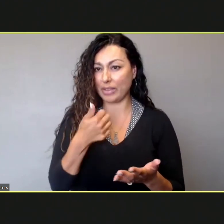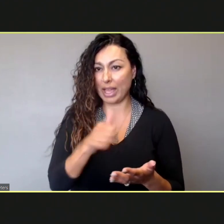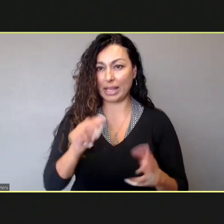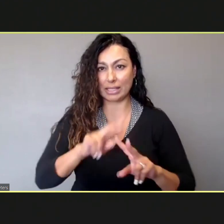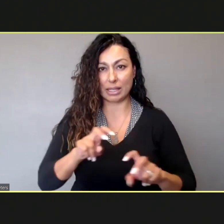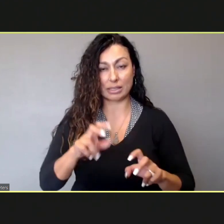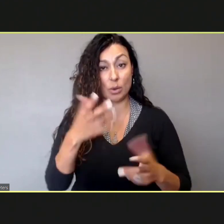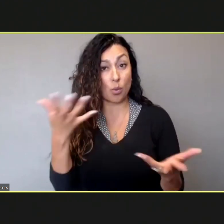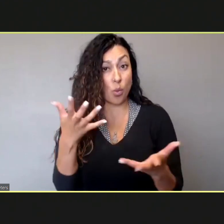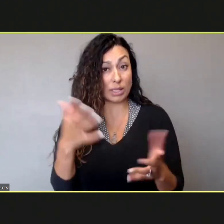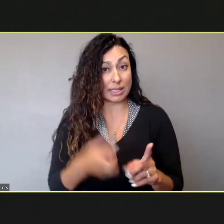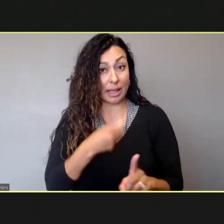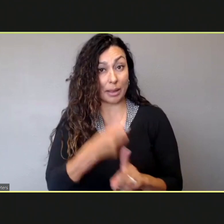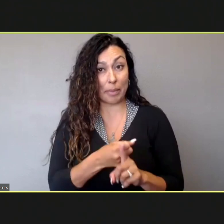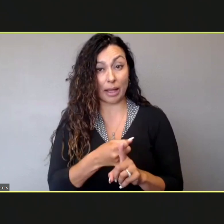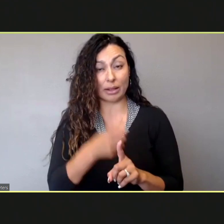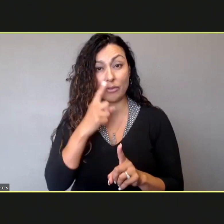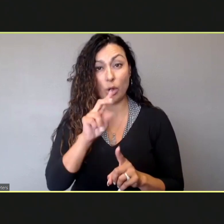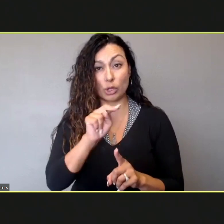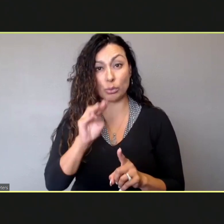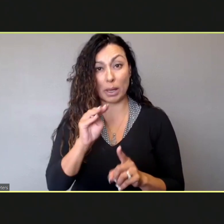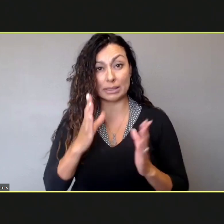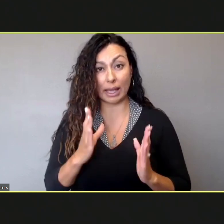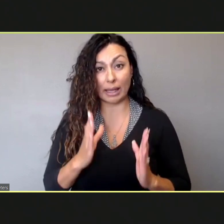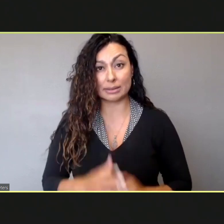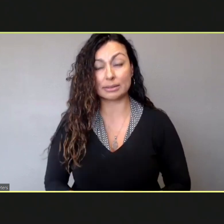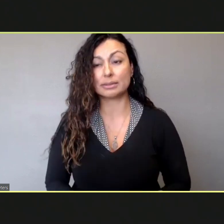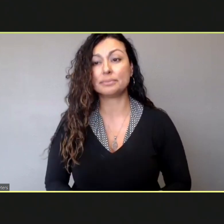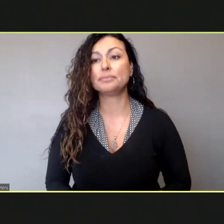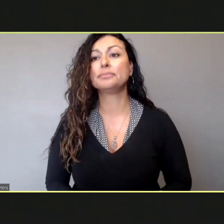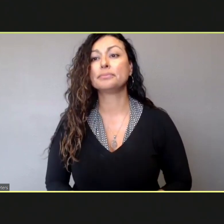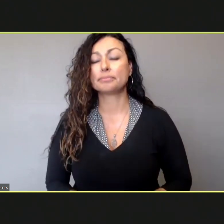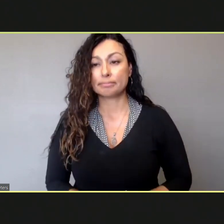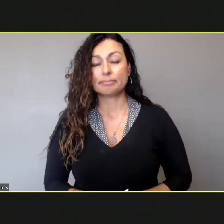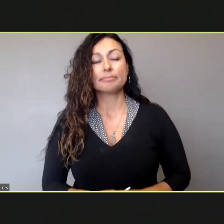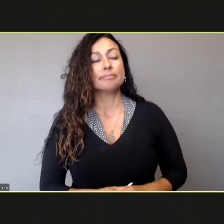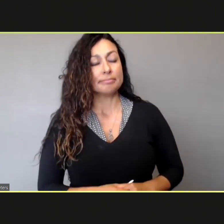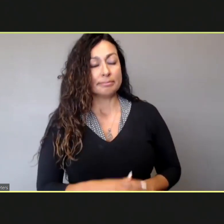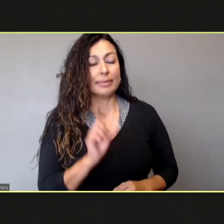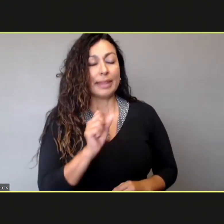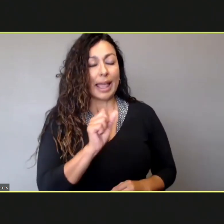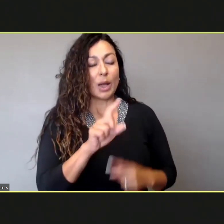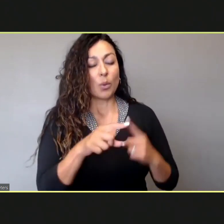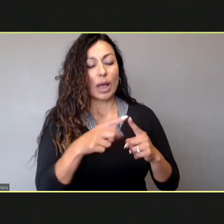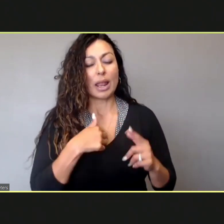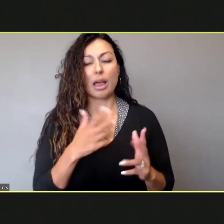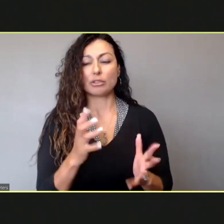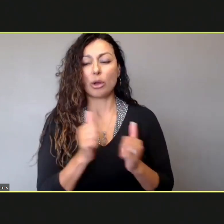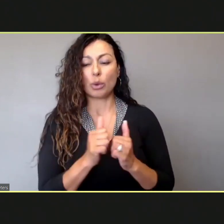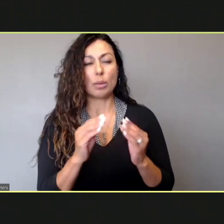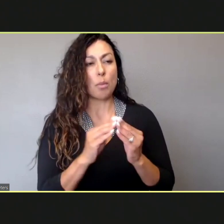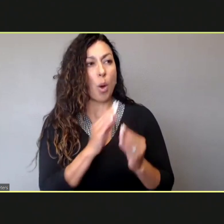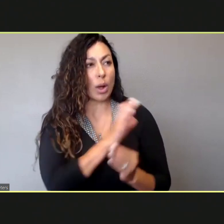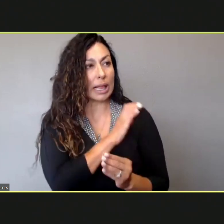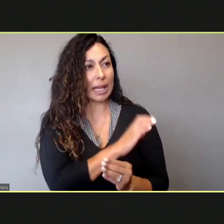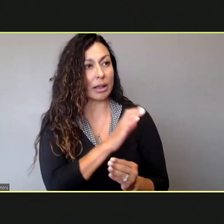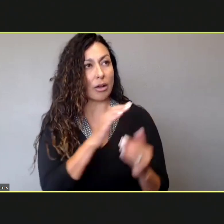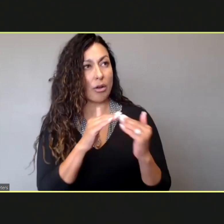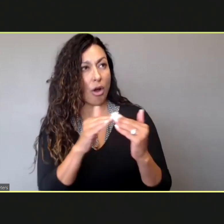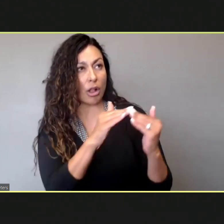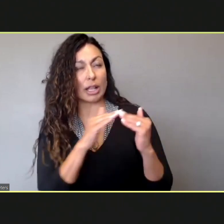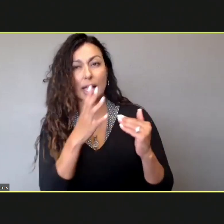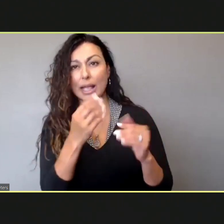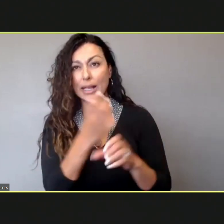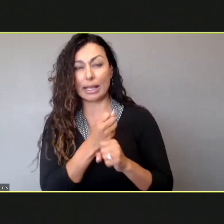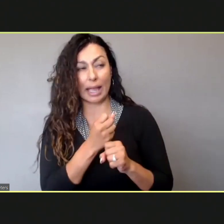New Mexicans. Yeah, you know, when I talk to clinical colleagues, I'm getting a more consistent definition of what